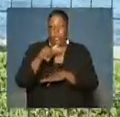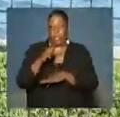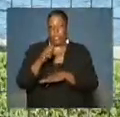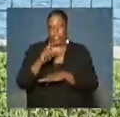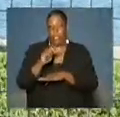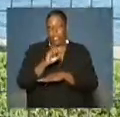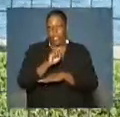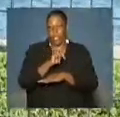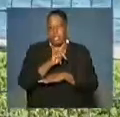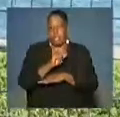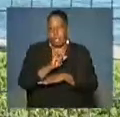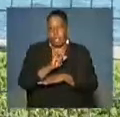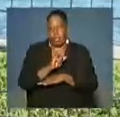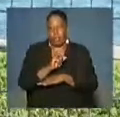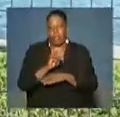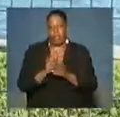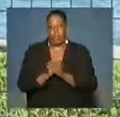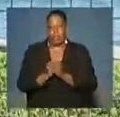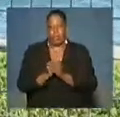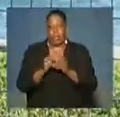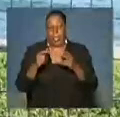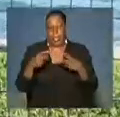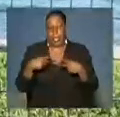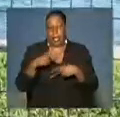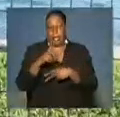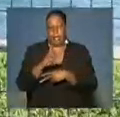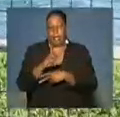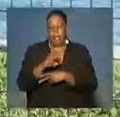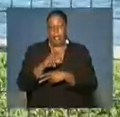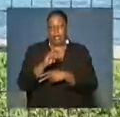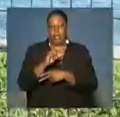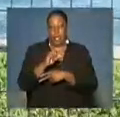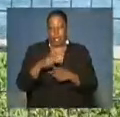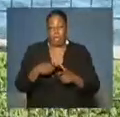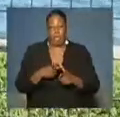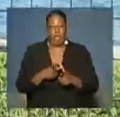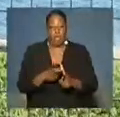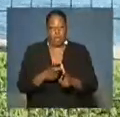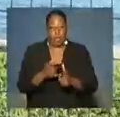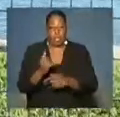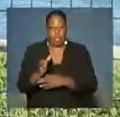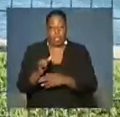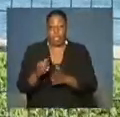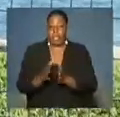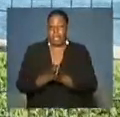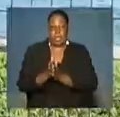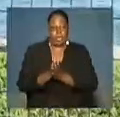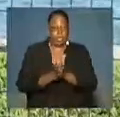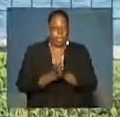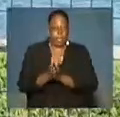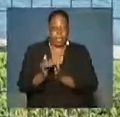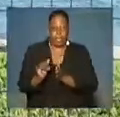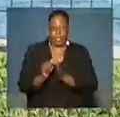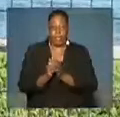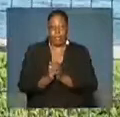from drag racing to amateur and professional competition. It's super exciting.